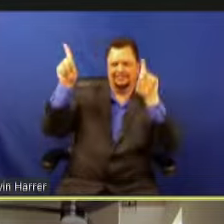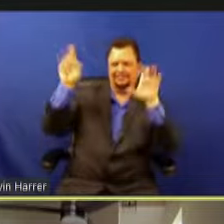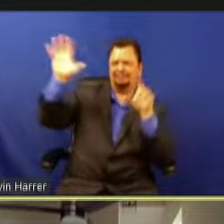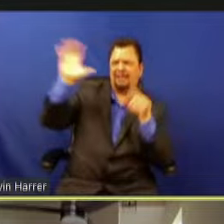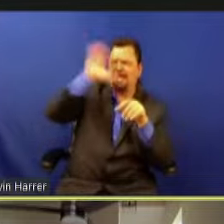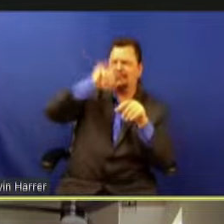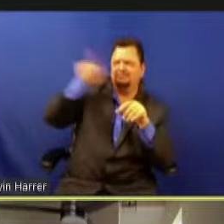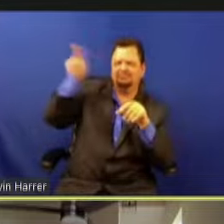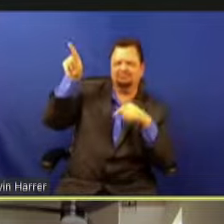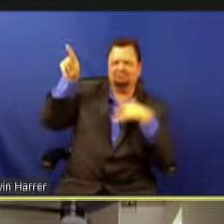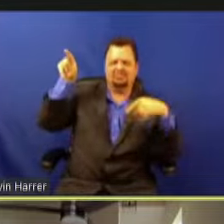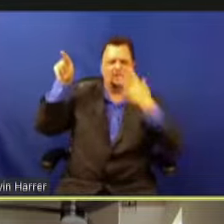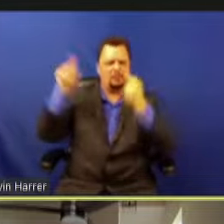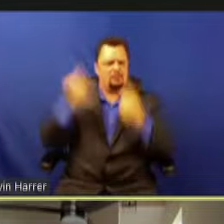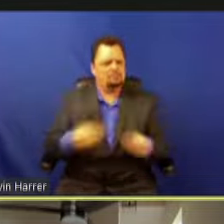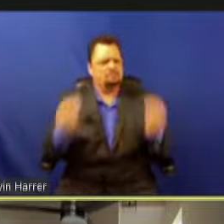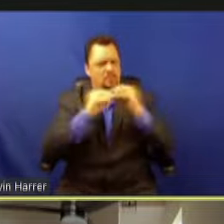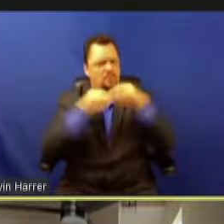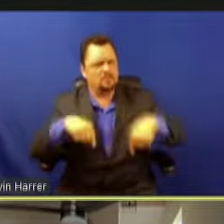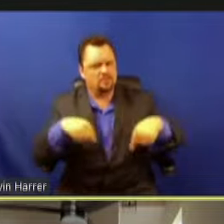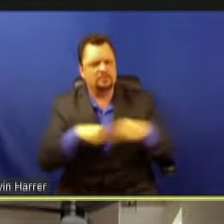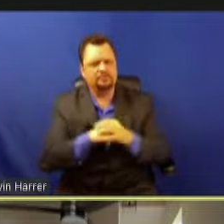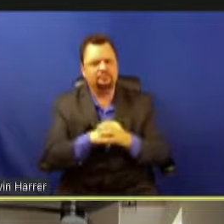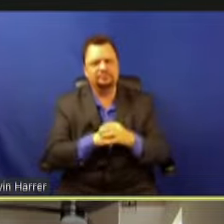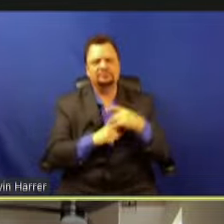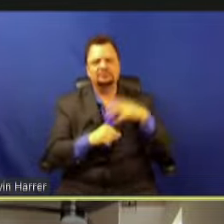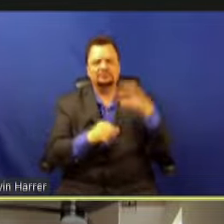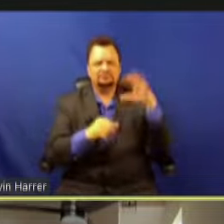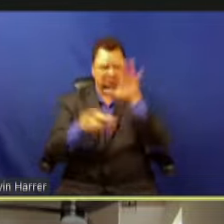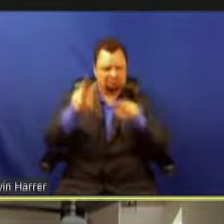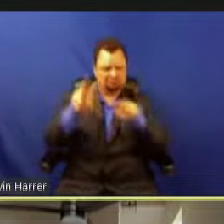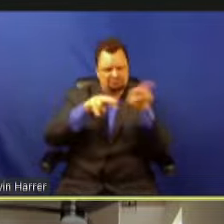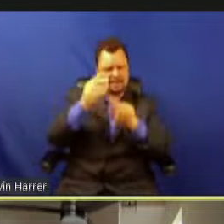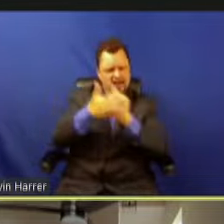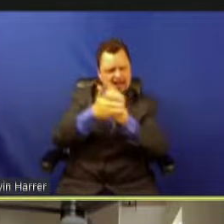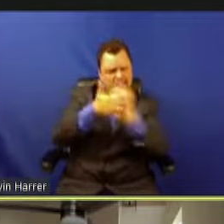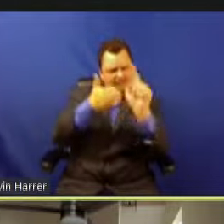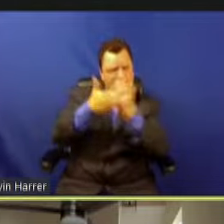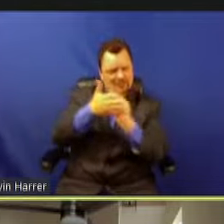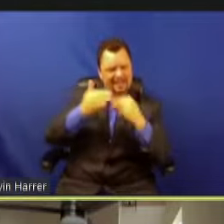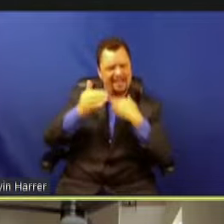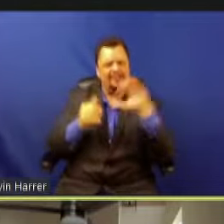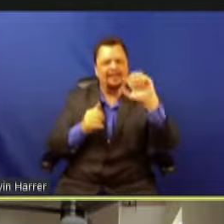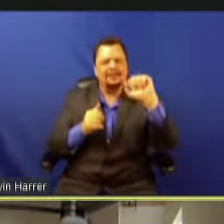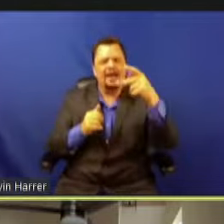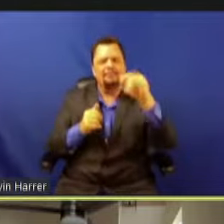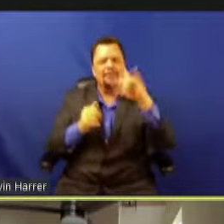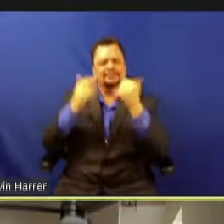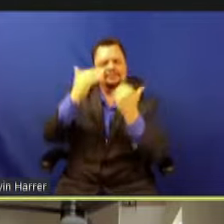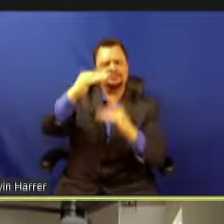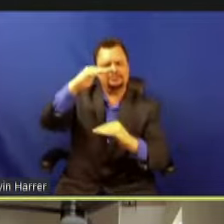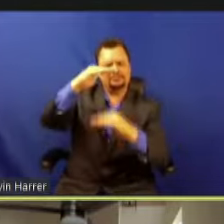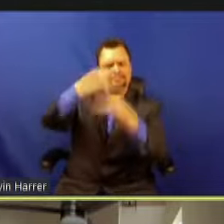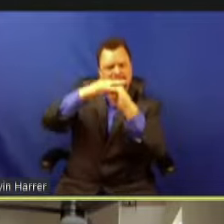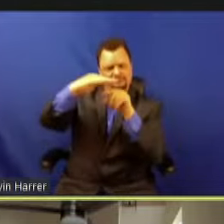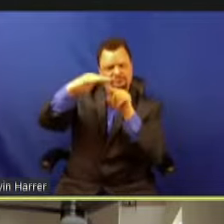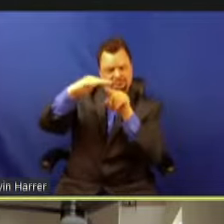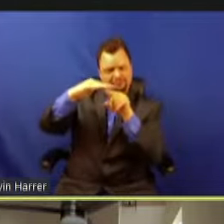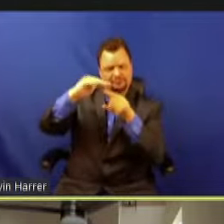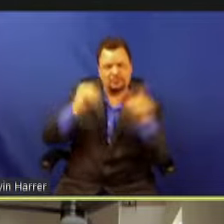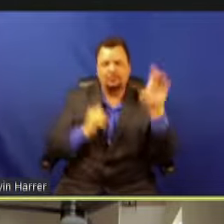capacity, is the number that Commander Bookman referenced, that based on feedback from our providers throughout the state, that is the